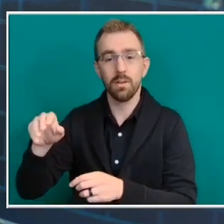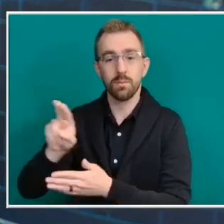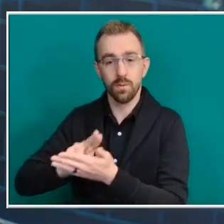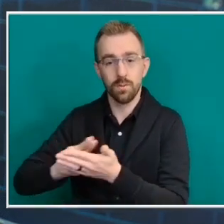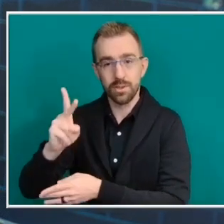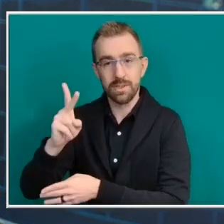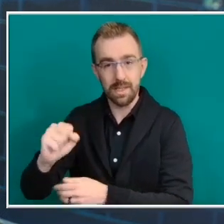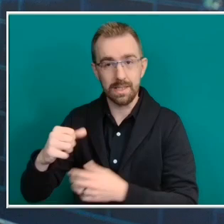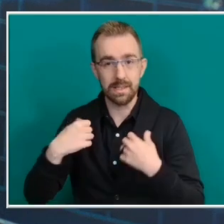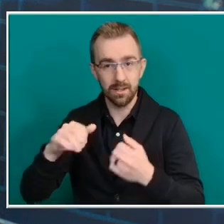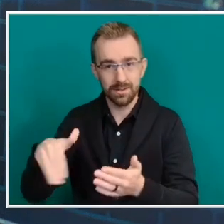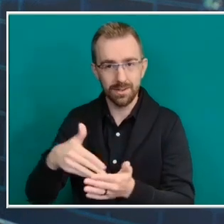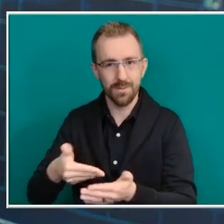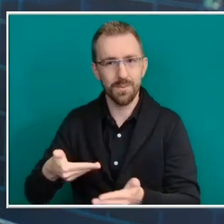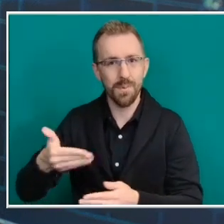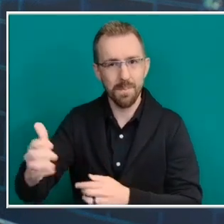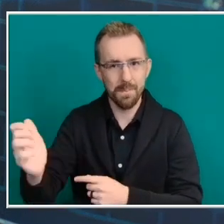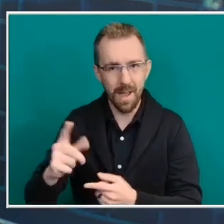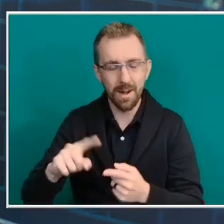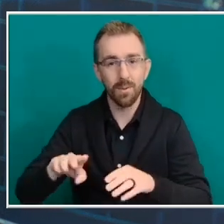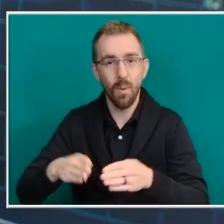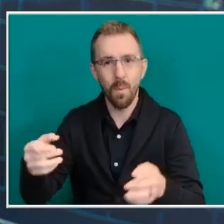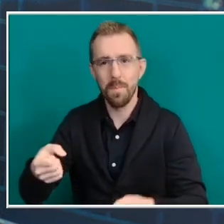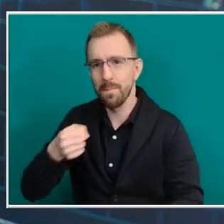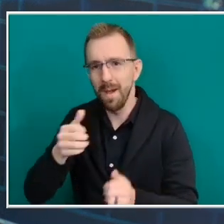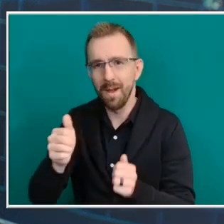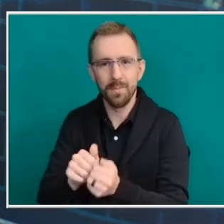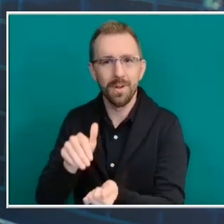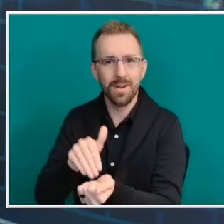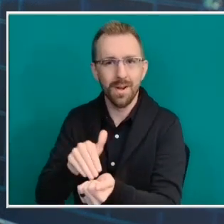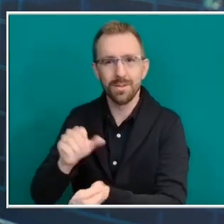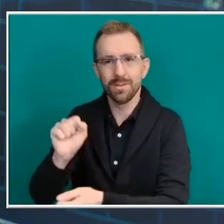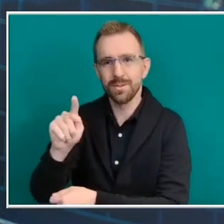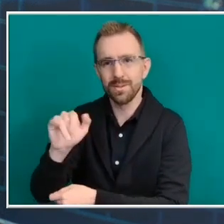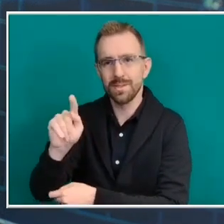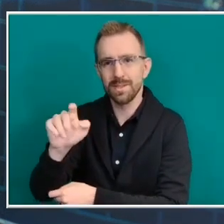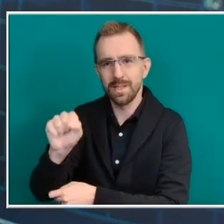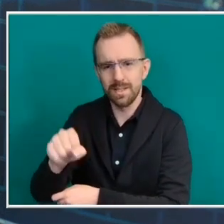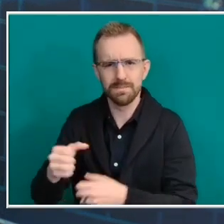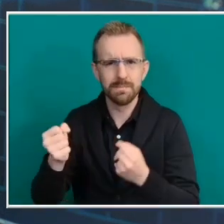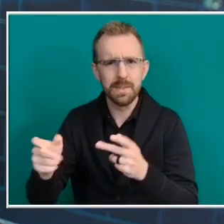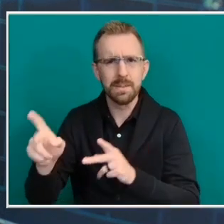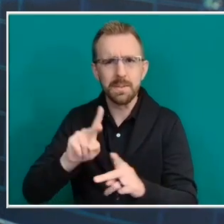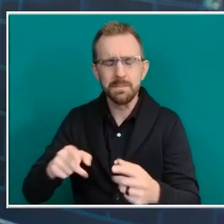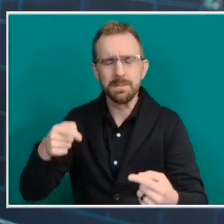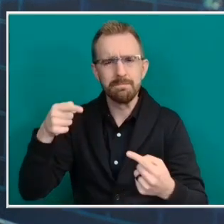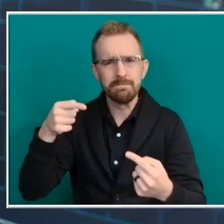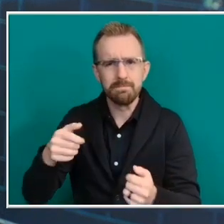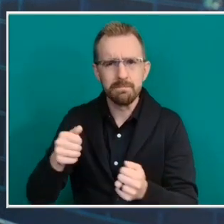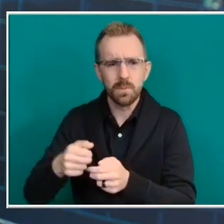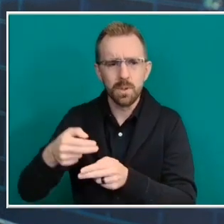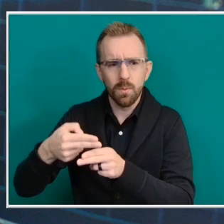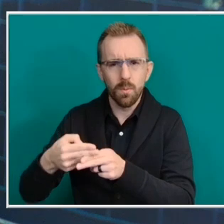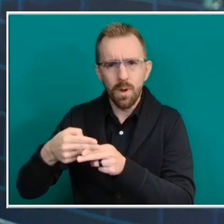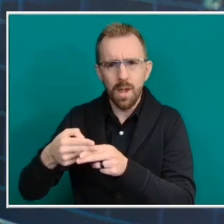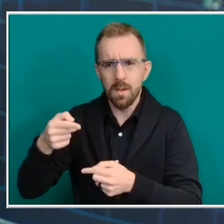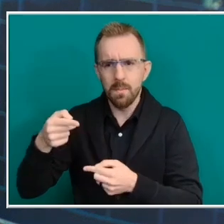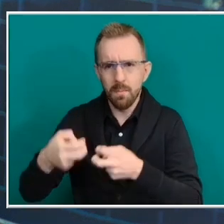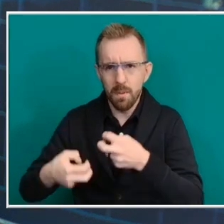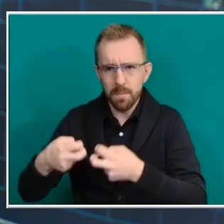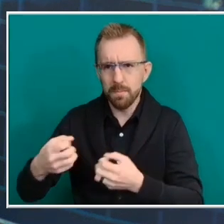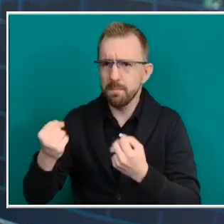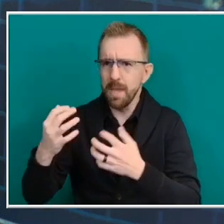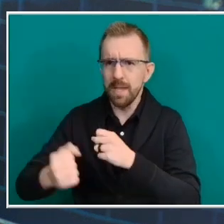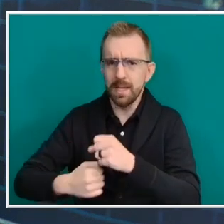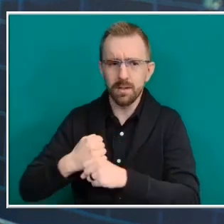back to Open Mics with Dr. Stice. A lot of people have battled a weight problem for years. Often the extra pounds